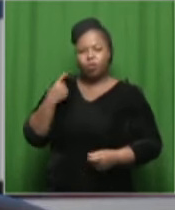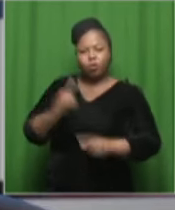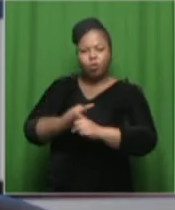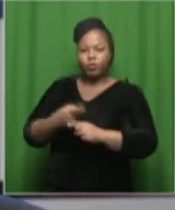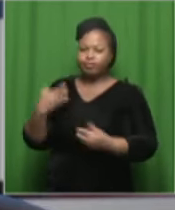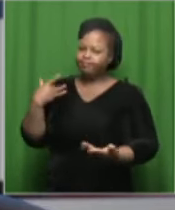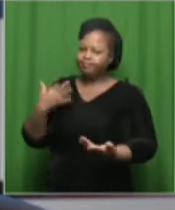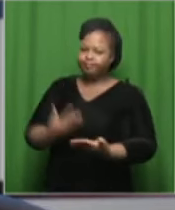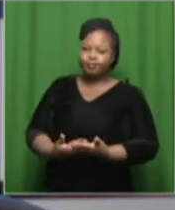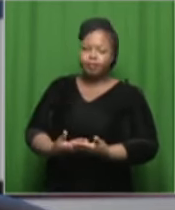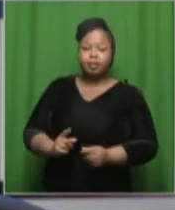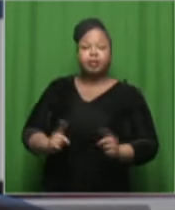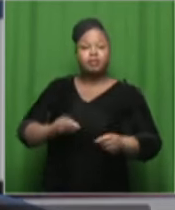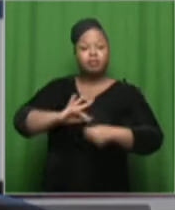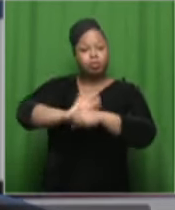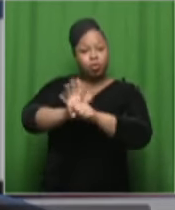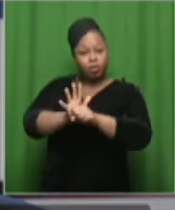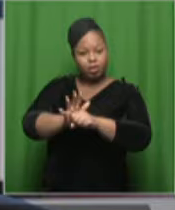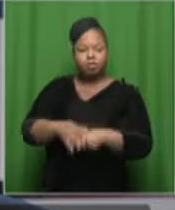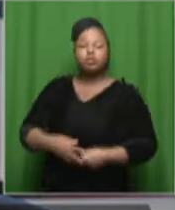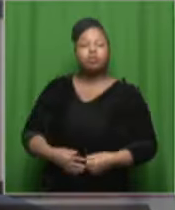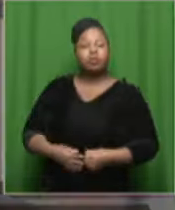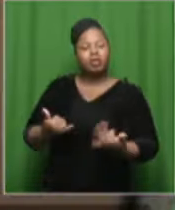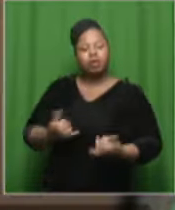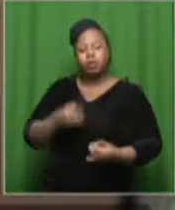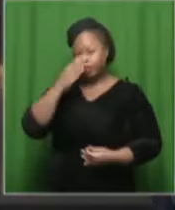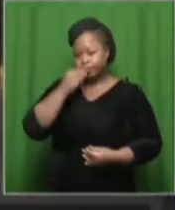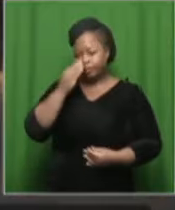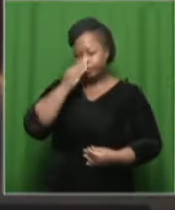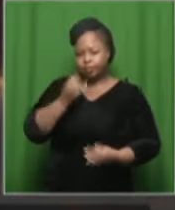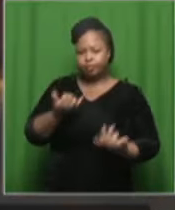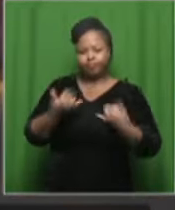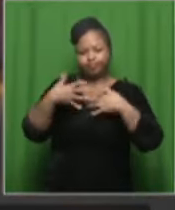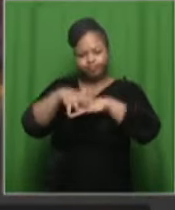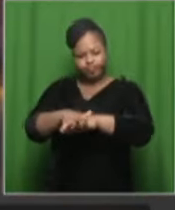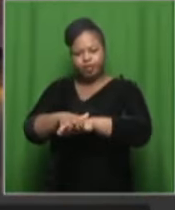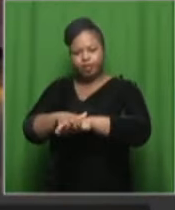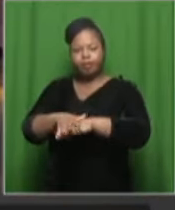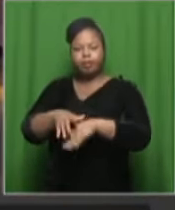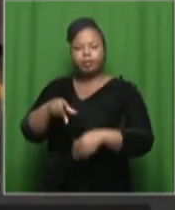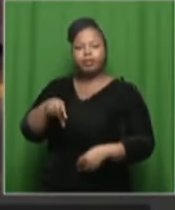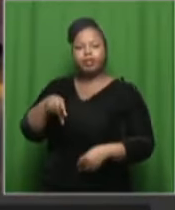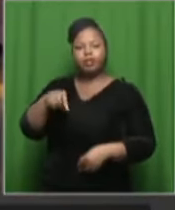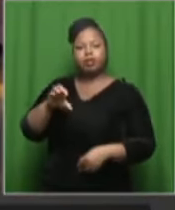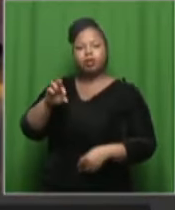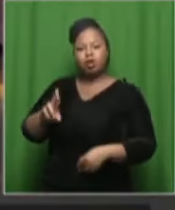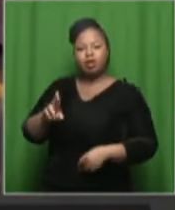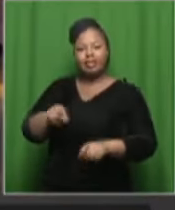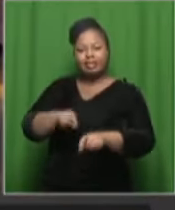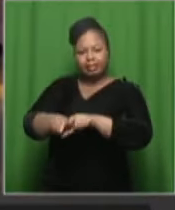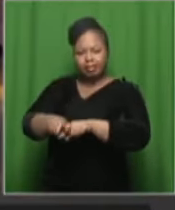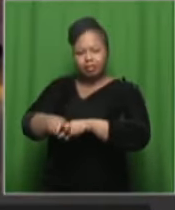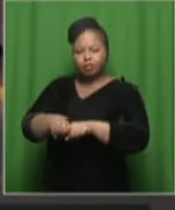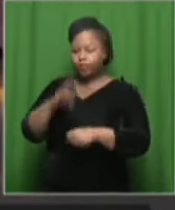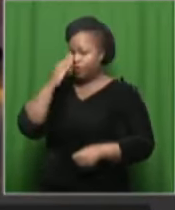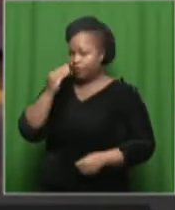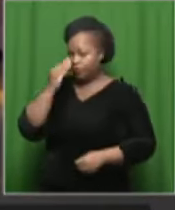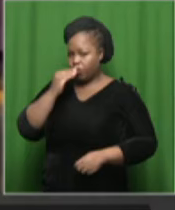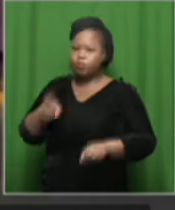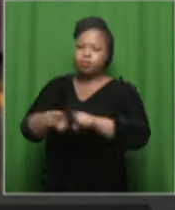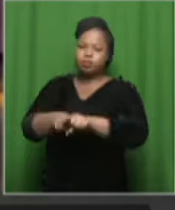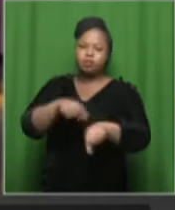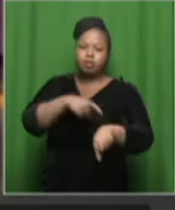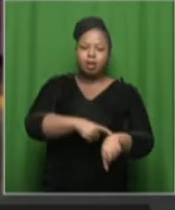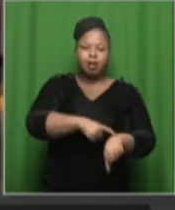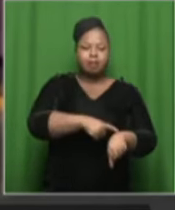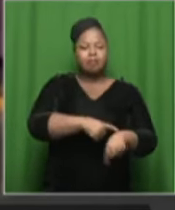since COVID, the COVID and the influenza have now been combined in our PCR testing, where if we do a test for flu, we will test, is